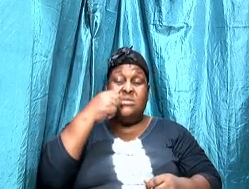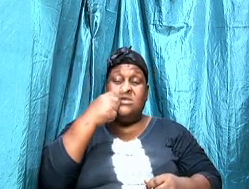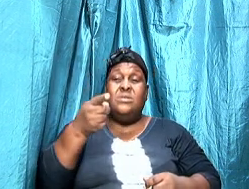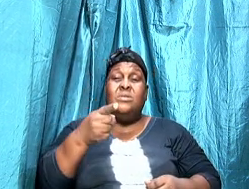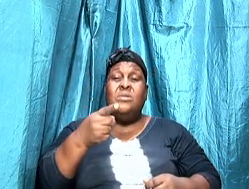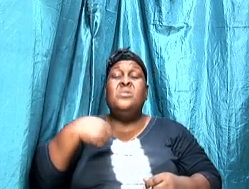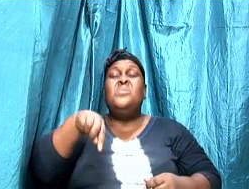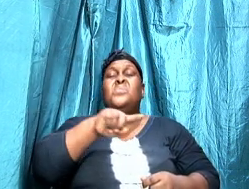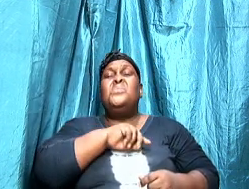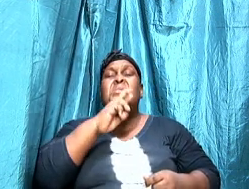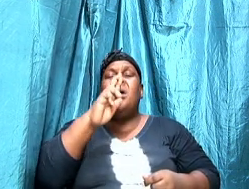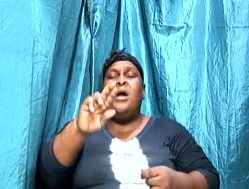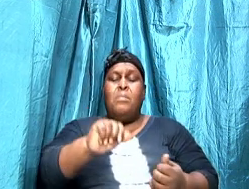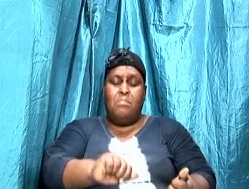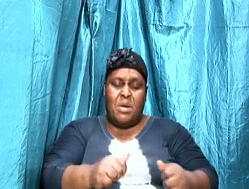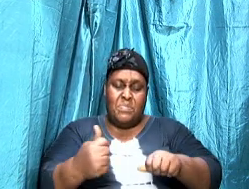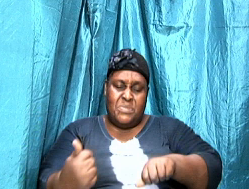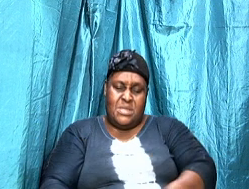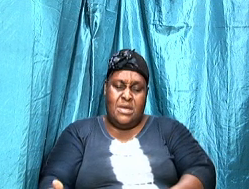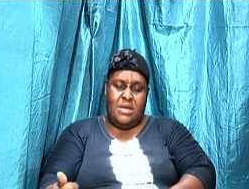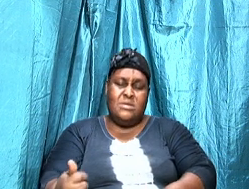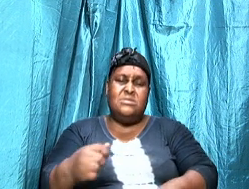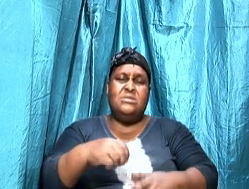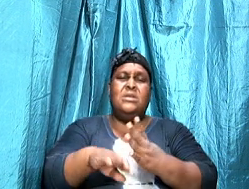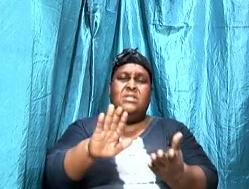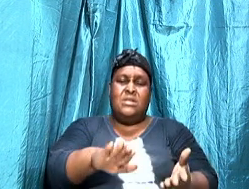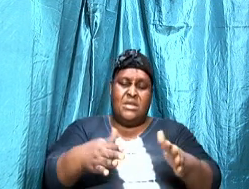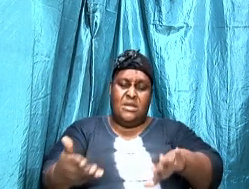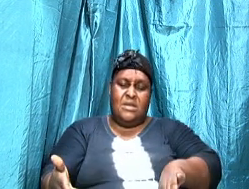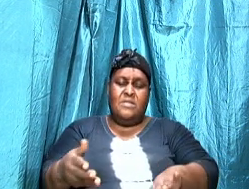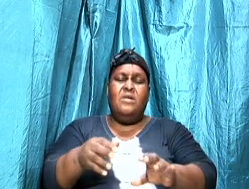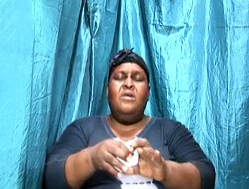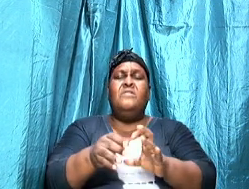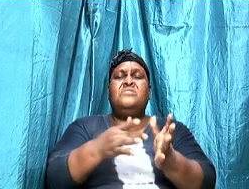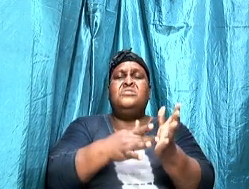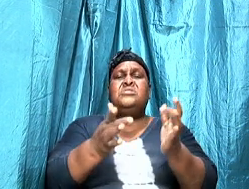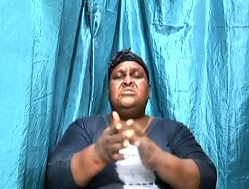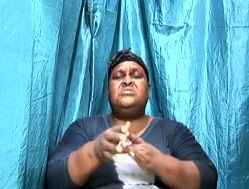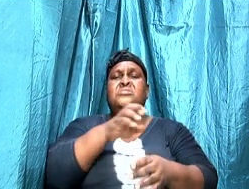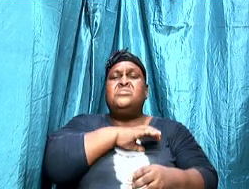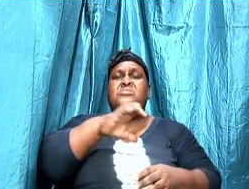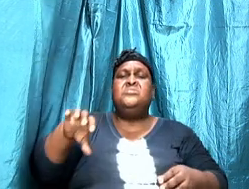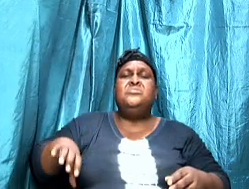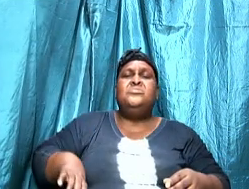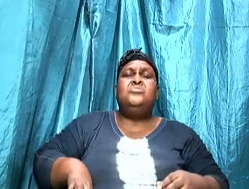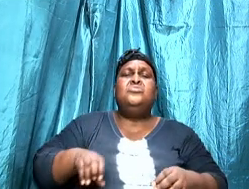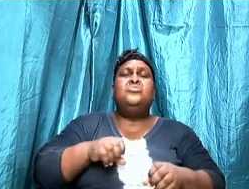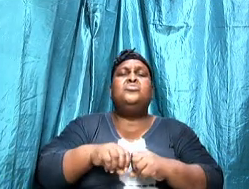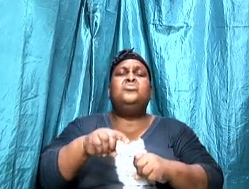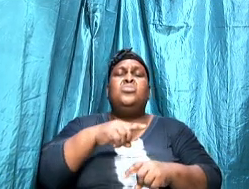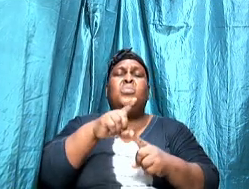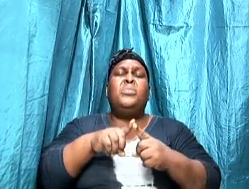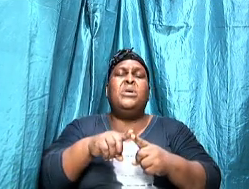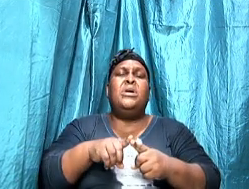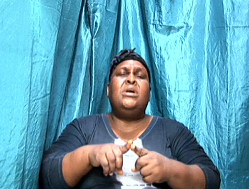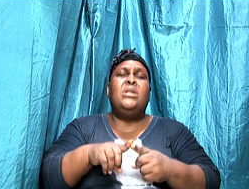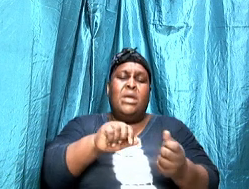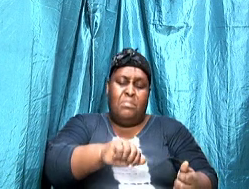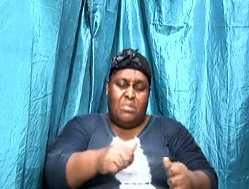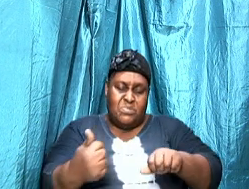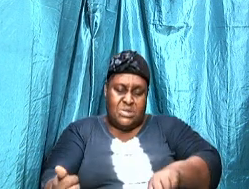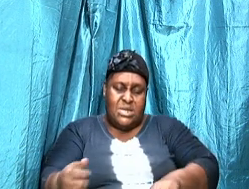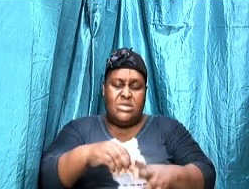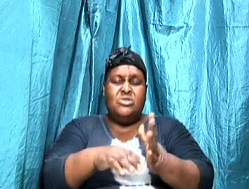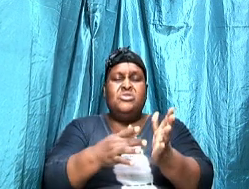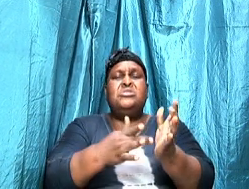the death of Jesus Christ. And so when we take on his name in baptism, we are being